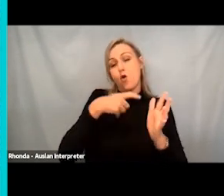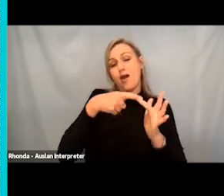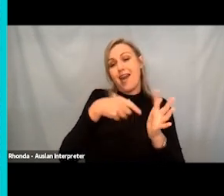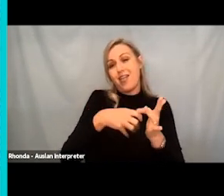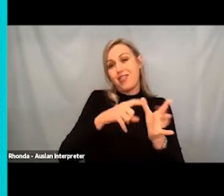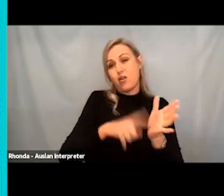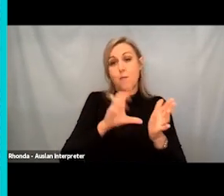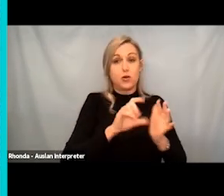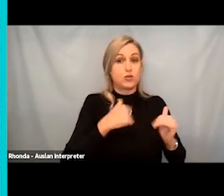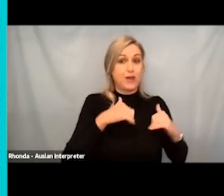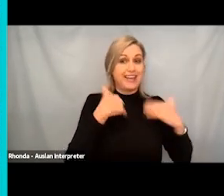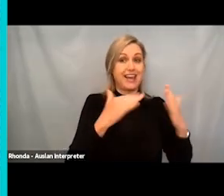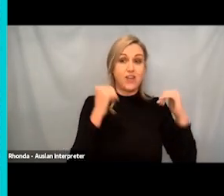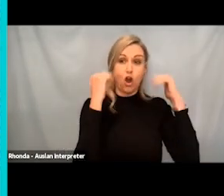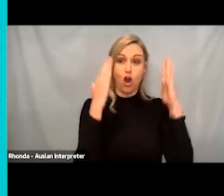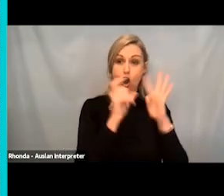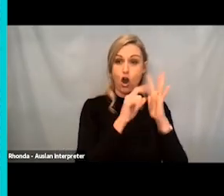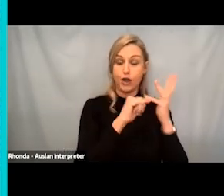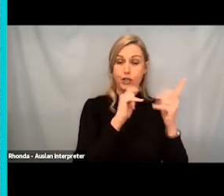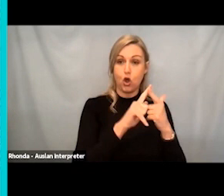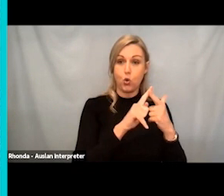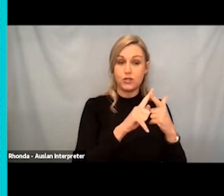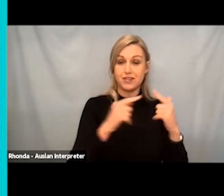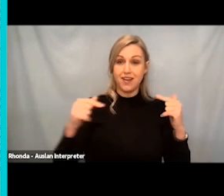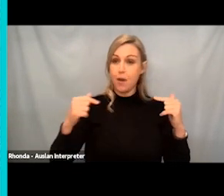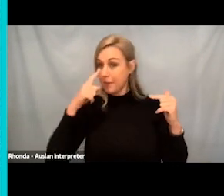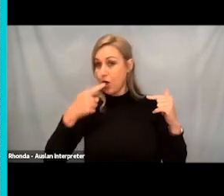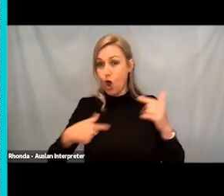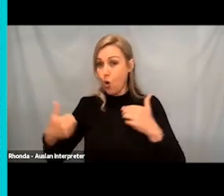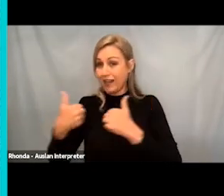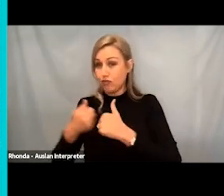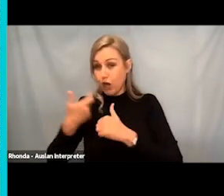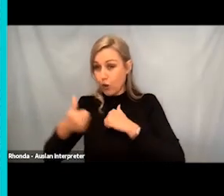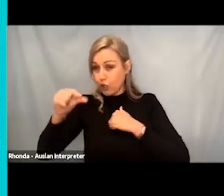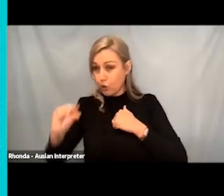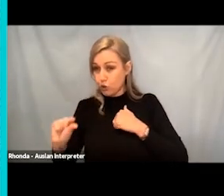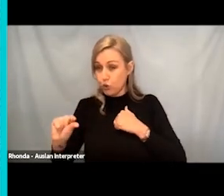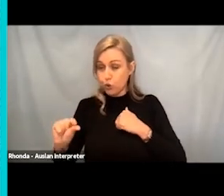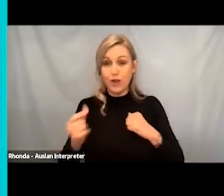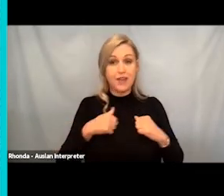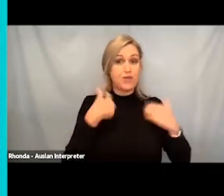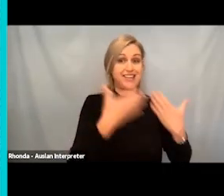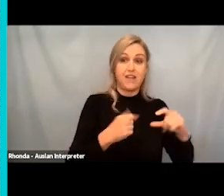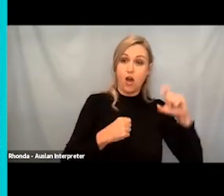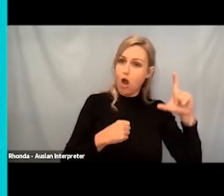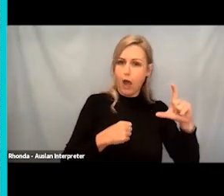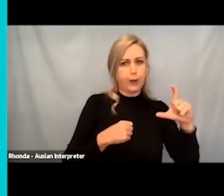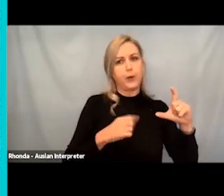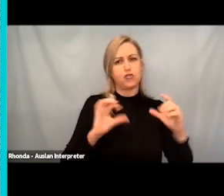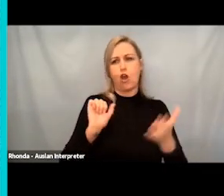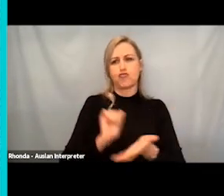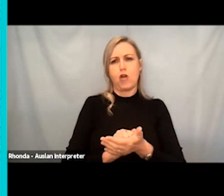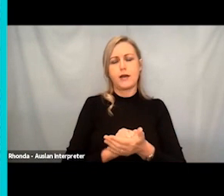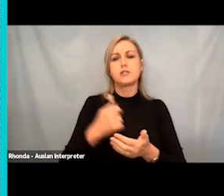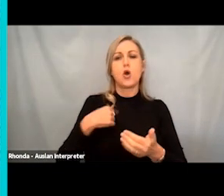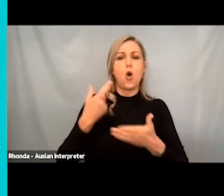high dose stimulant drug, to not provide a high dose stimulant to someone that wasn't already chronically exposed to a high dose stimulant drug. So we did